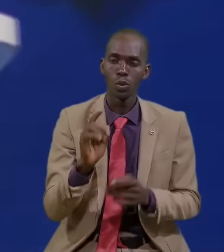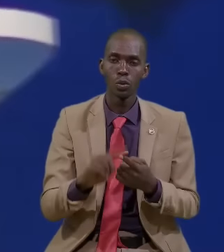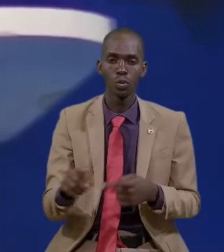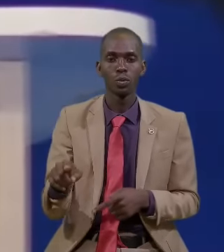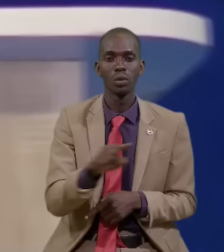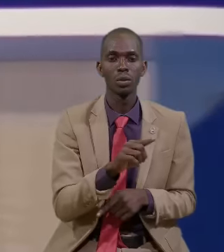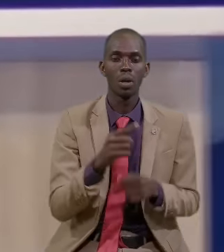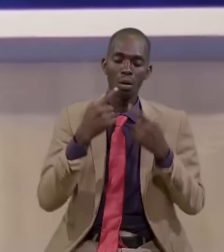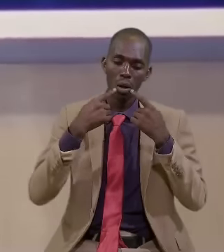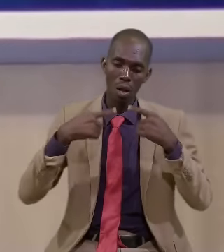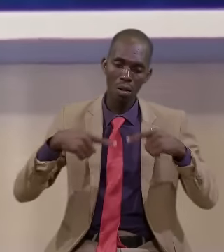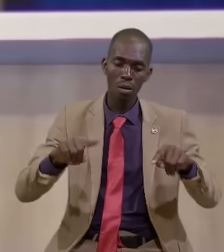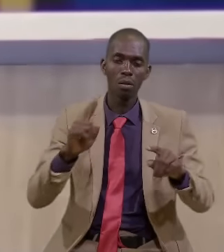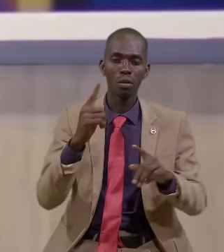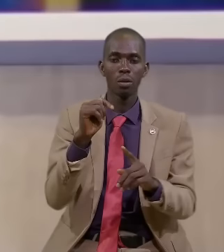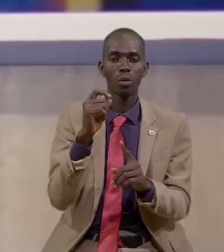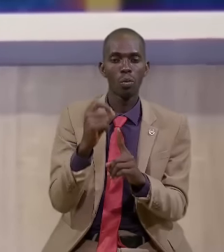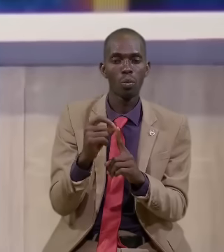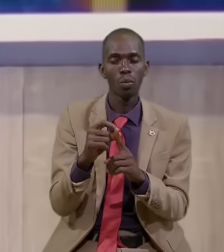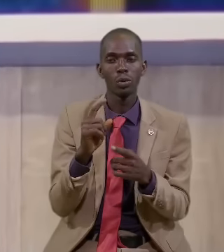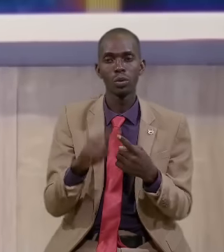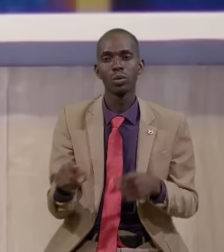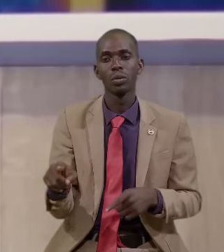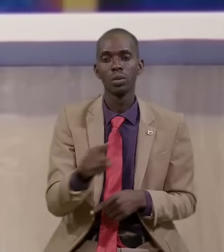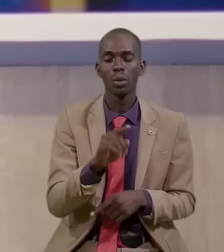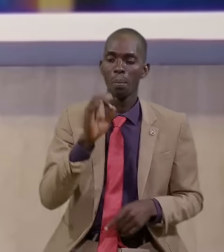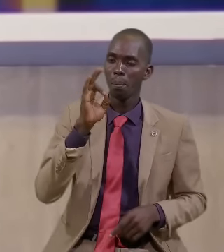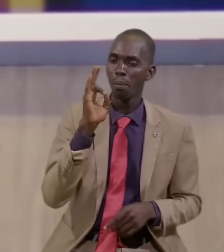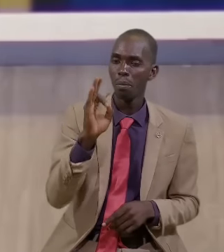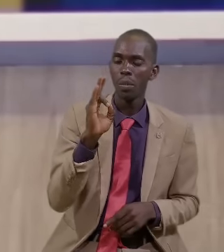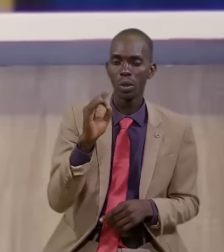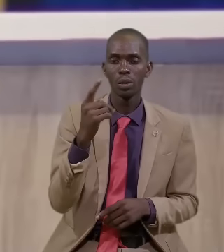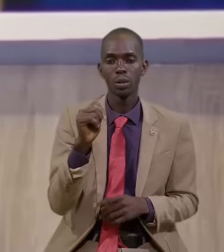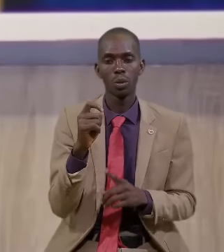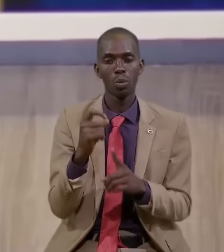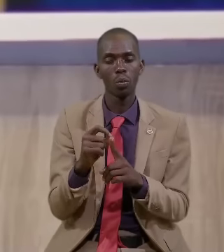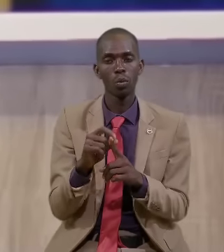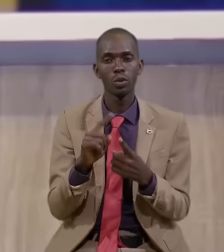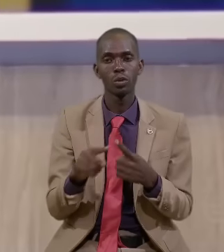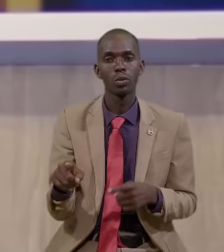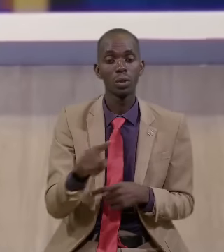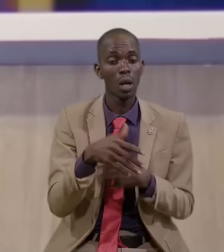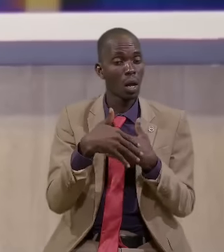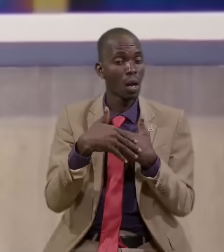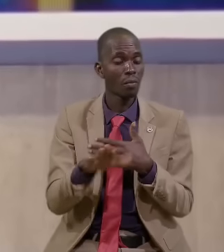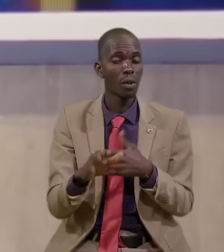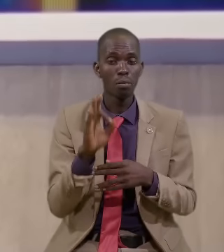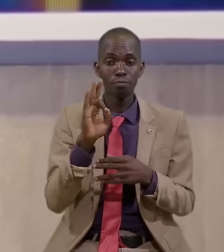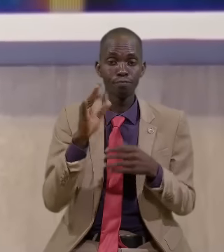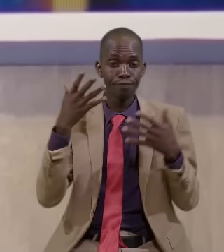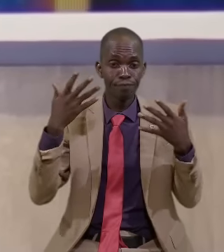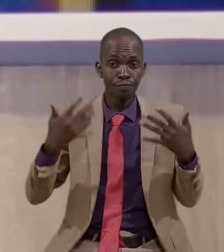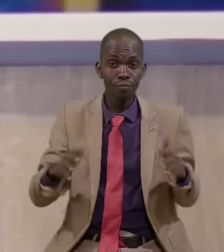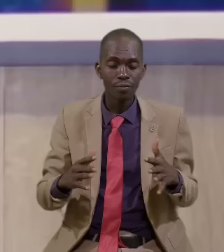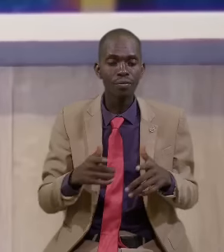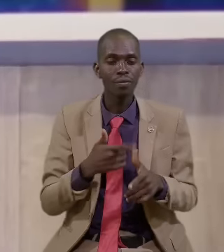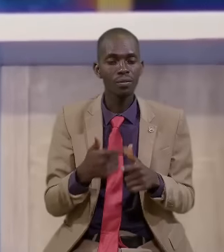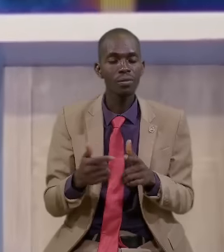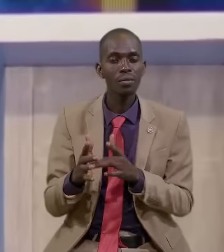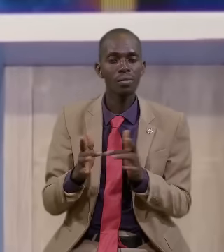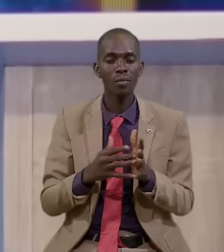the word unto them. He preached the word unto them. After that, he healed